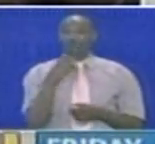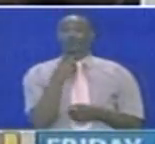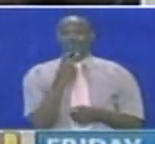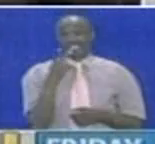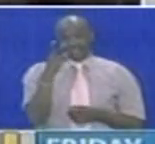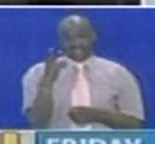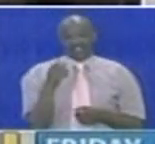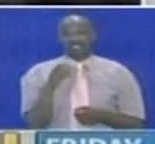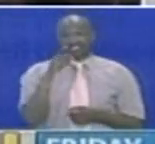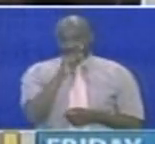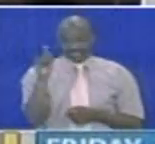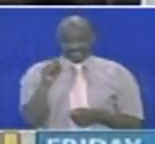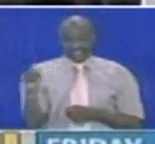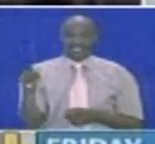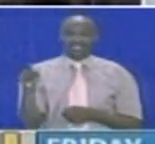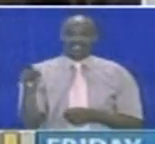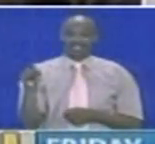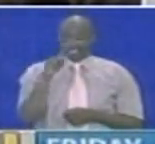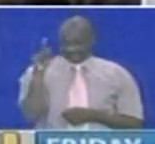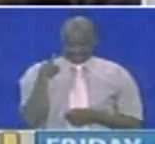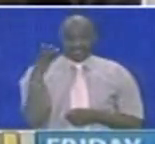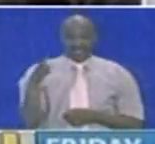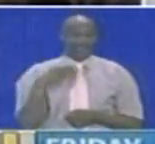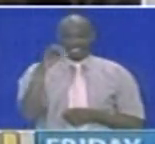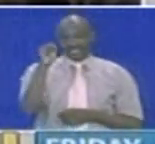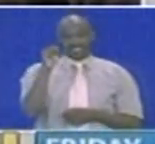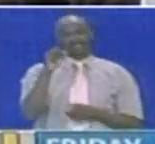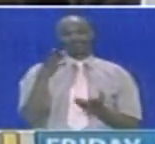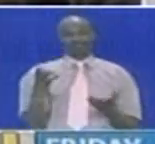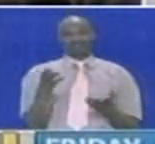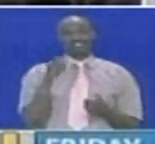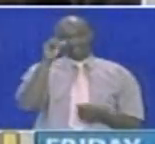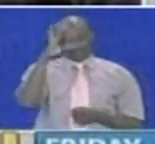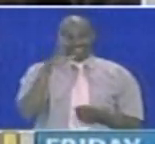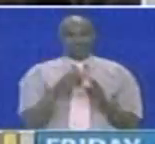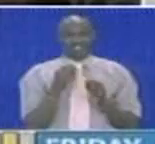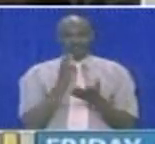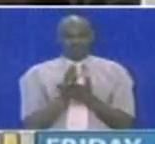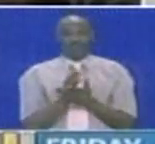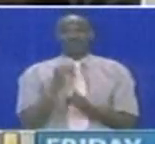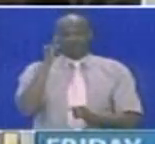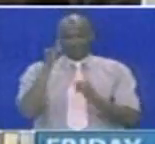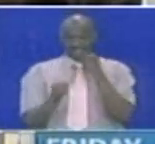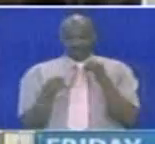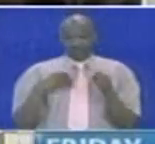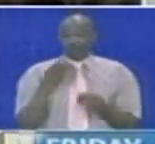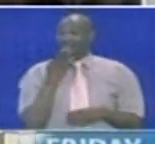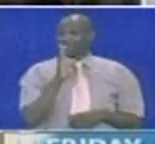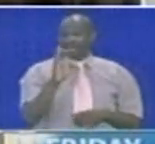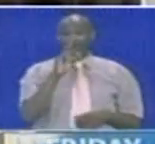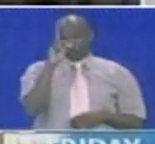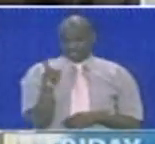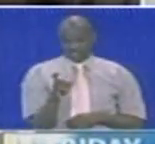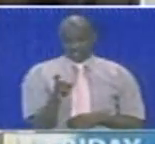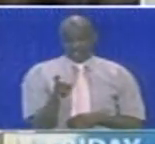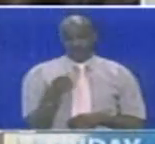sound z at the terminal part. Ah, got it. That's a surprise, Willis. Now finally, for our feedback question, very